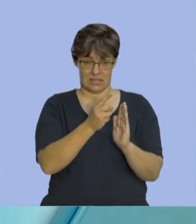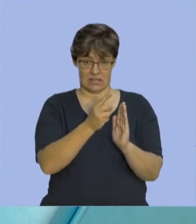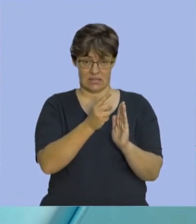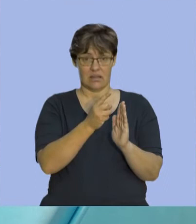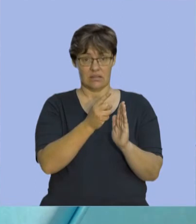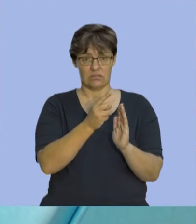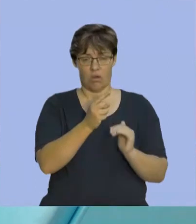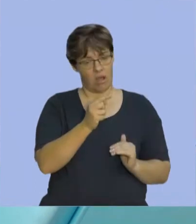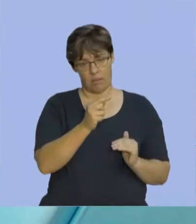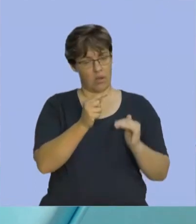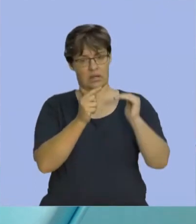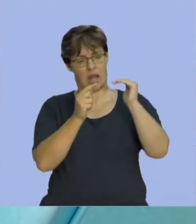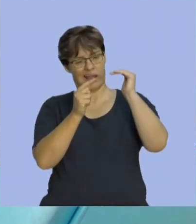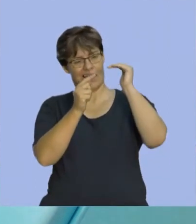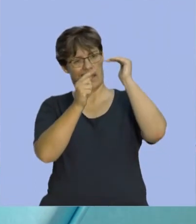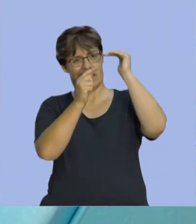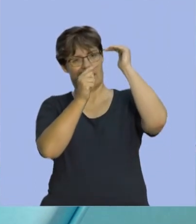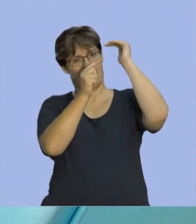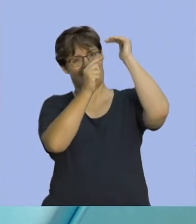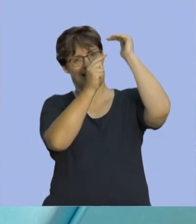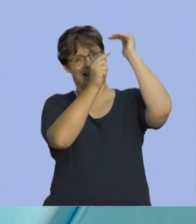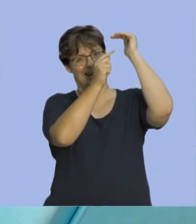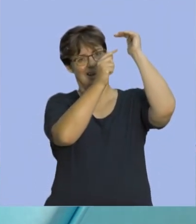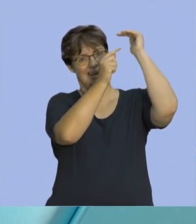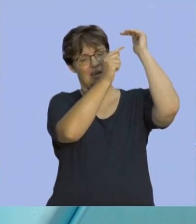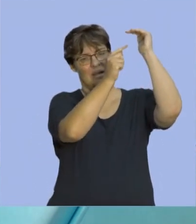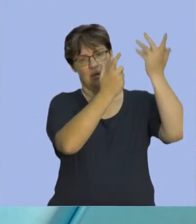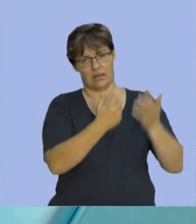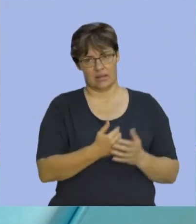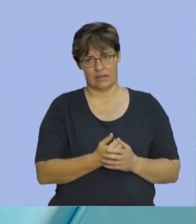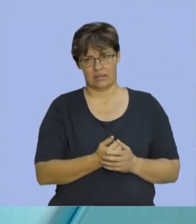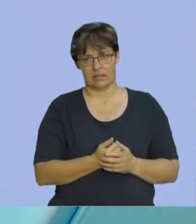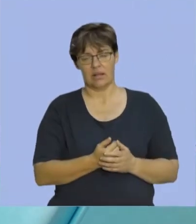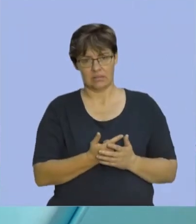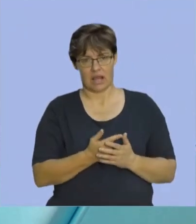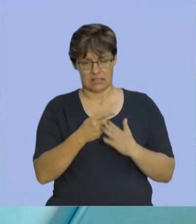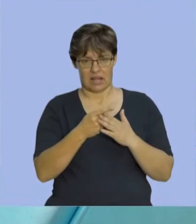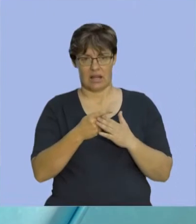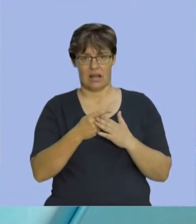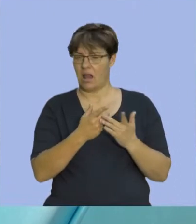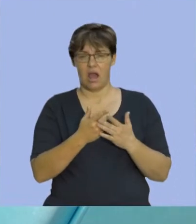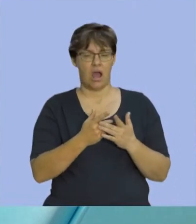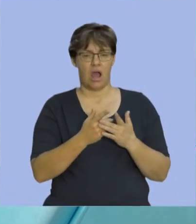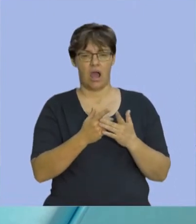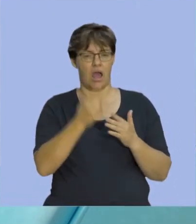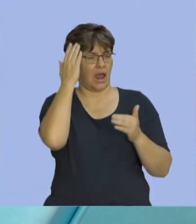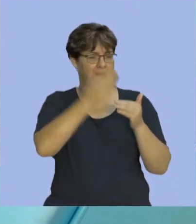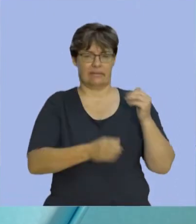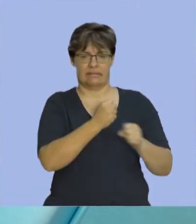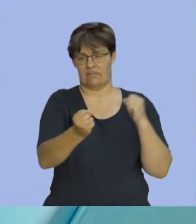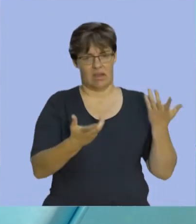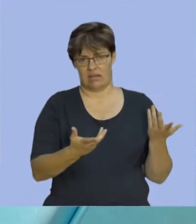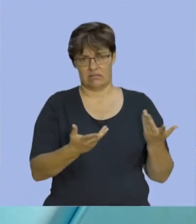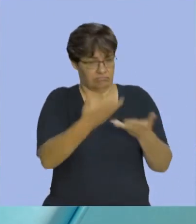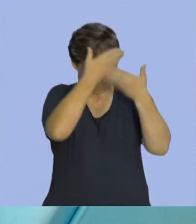y approaches infinity. So it normally goes close and close to it until it gets to